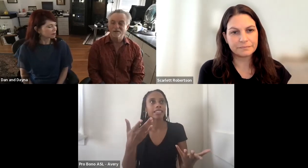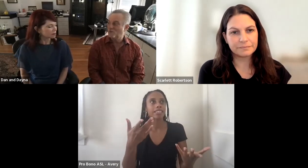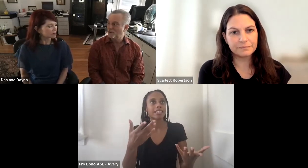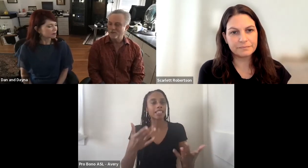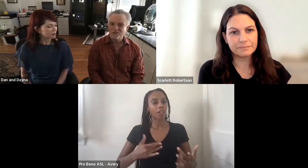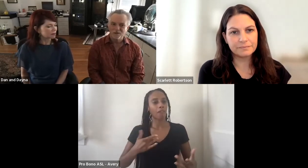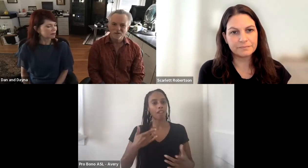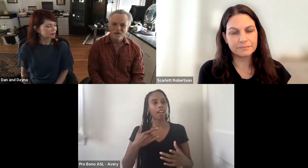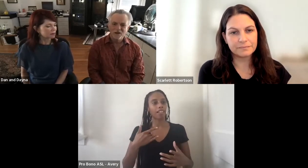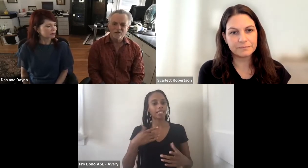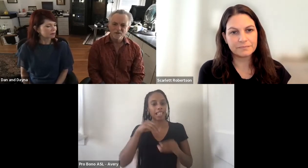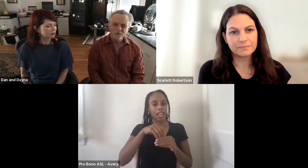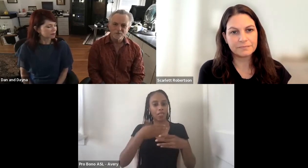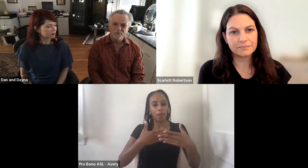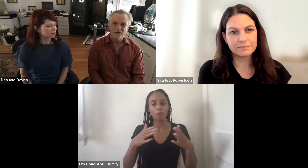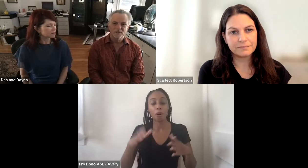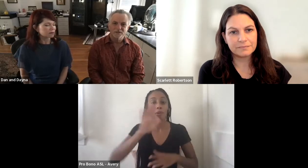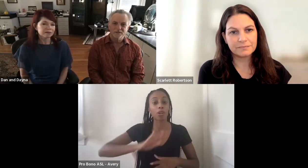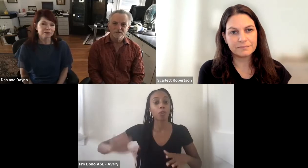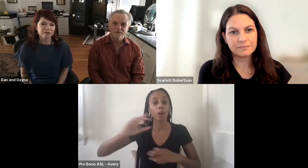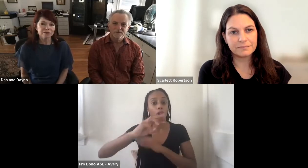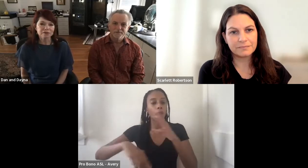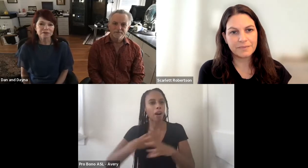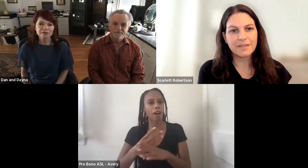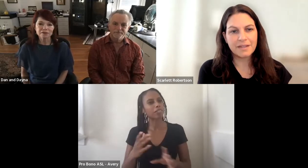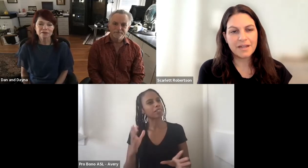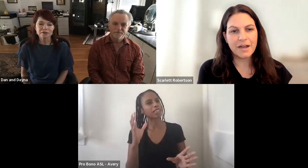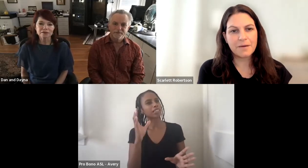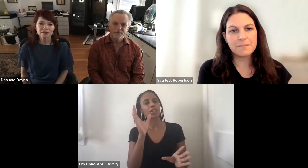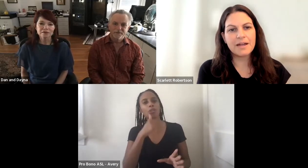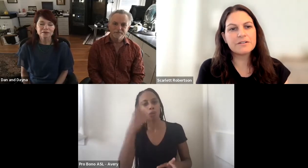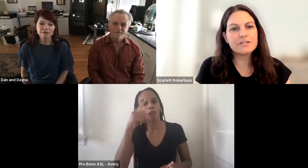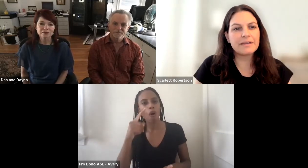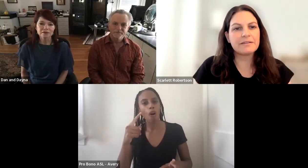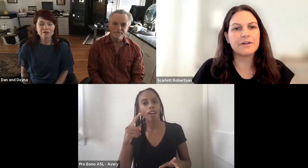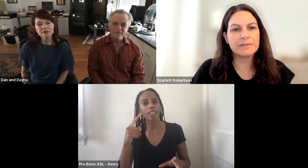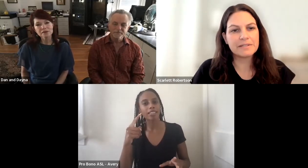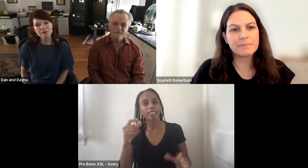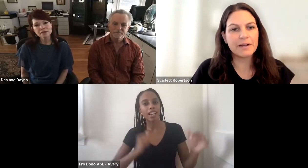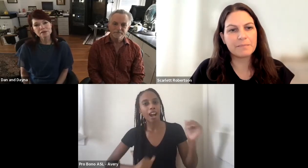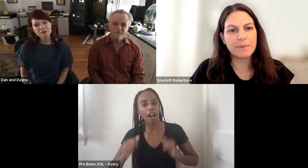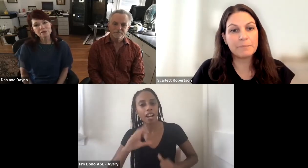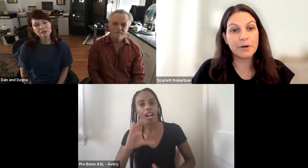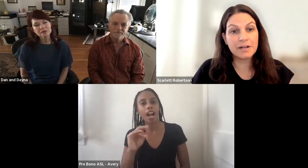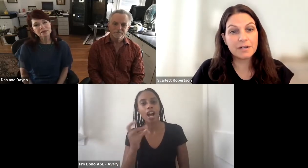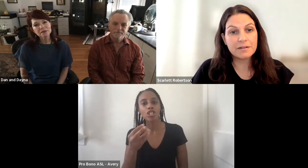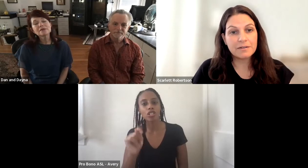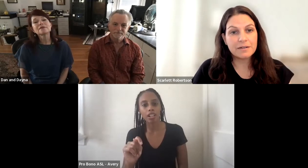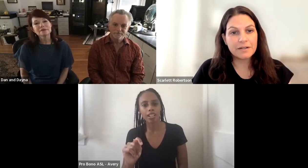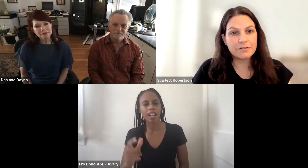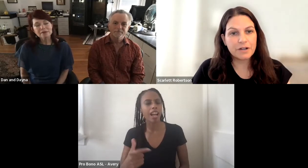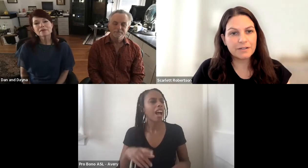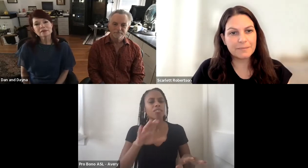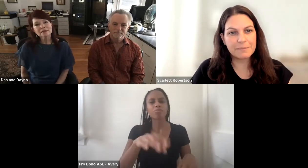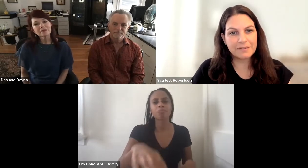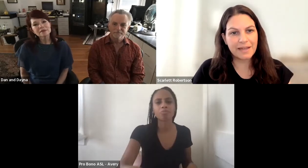case around the world, was so unusual for a concert. I understand the film is inspired by a book. Can